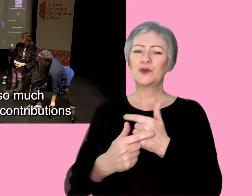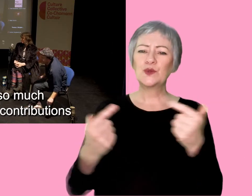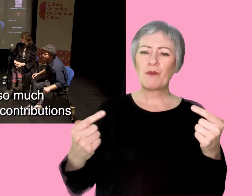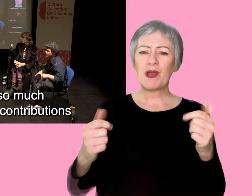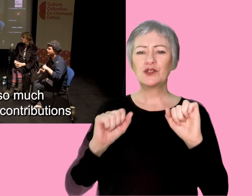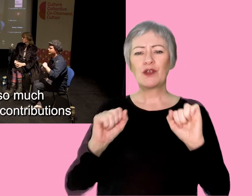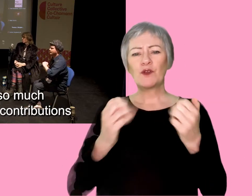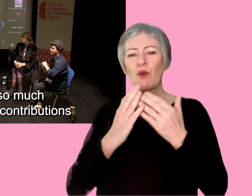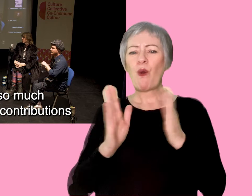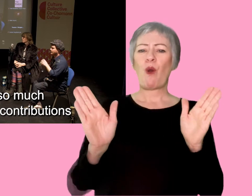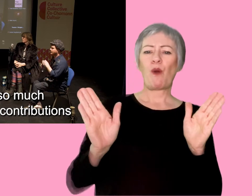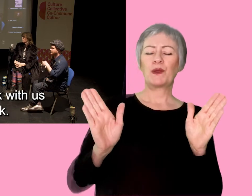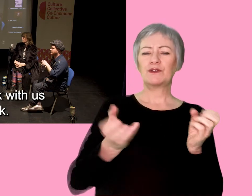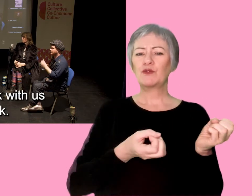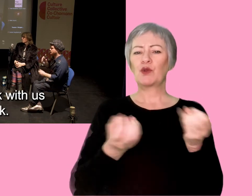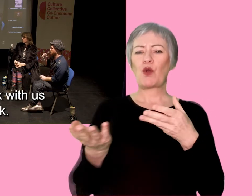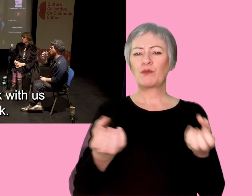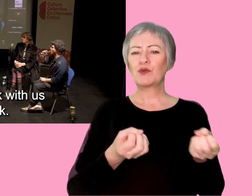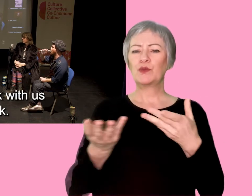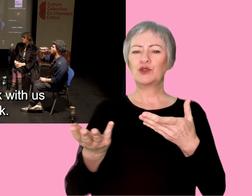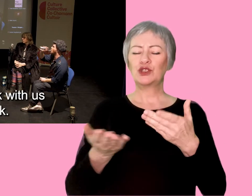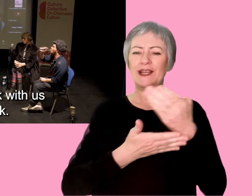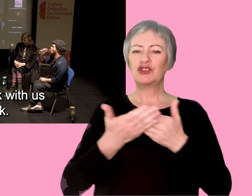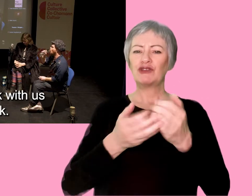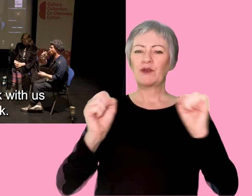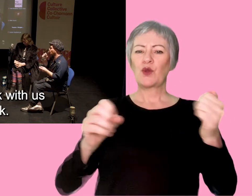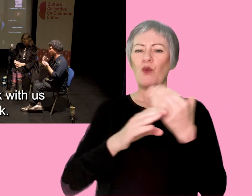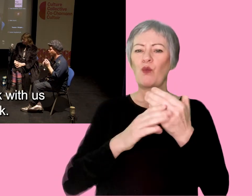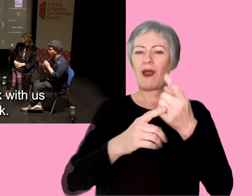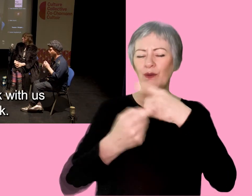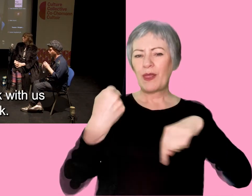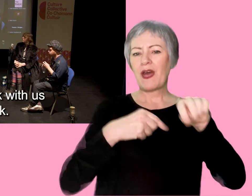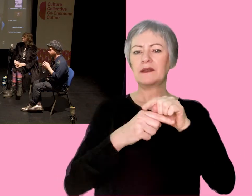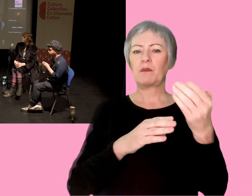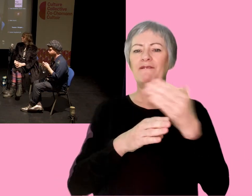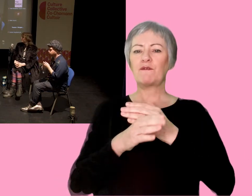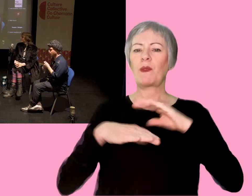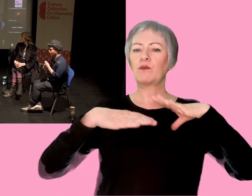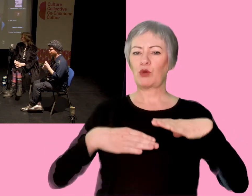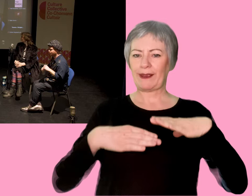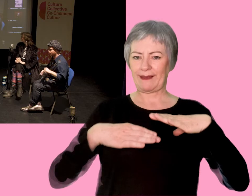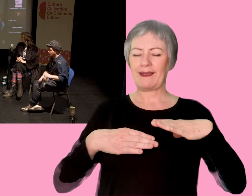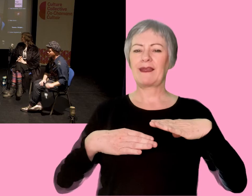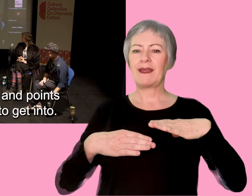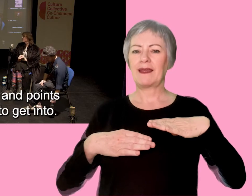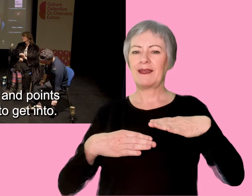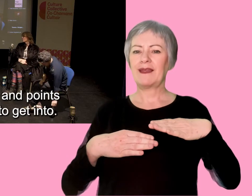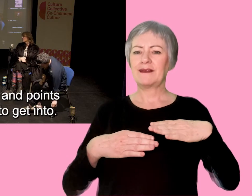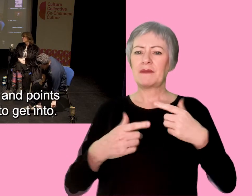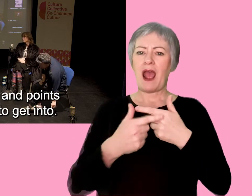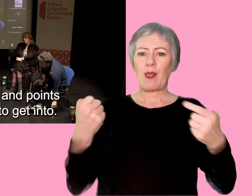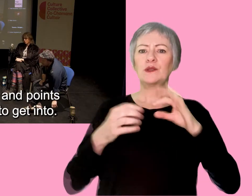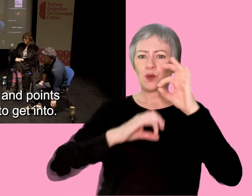your openers and your contributions and sharing your work with us before the break. I've got lots